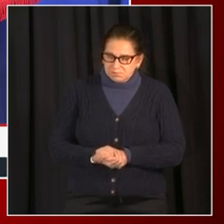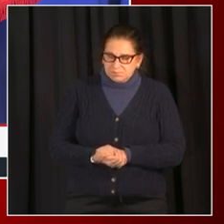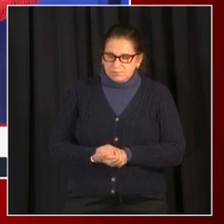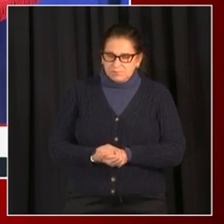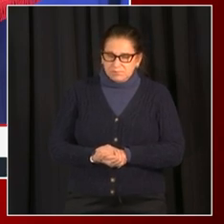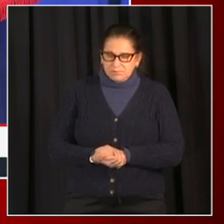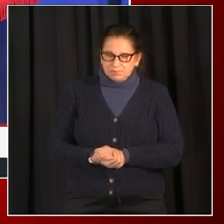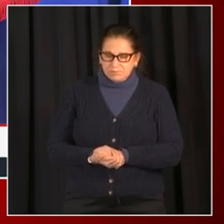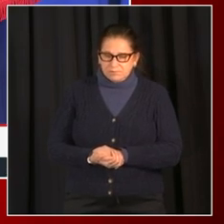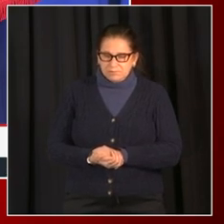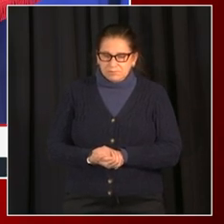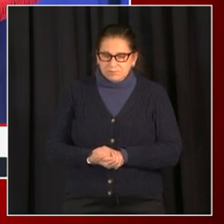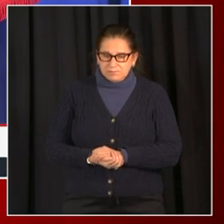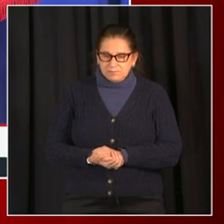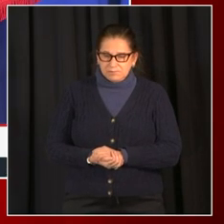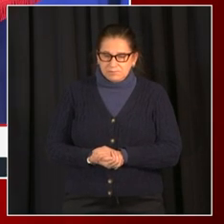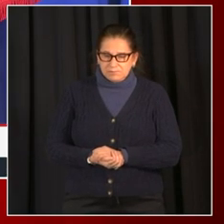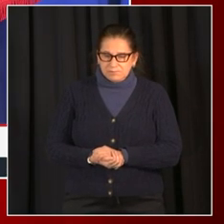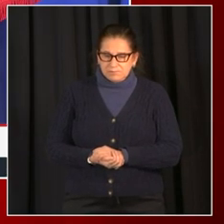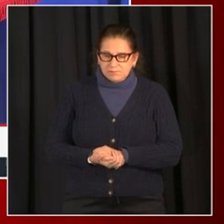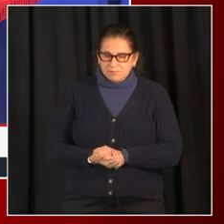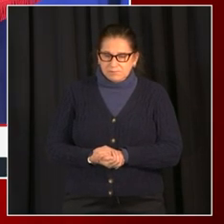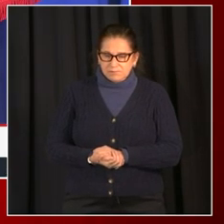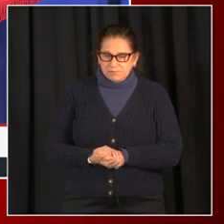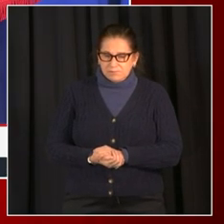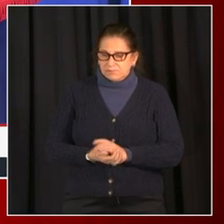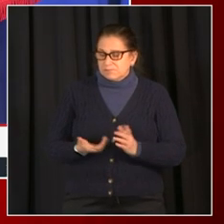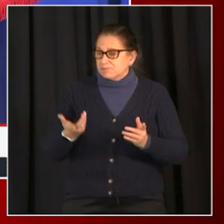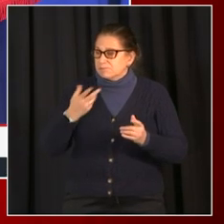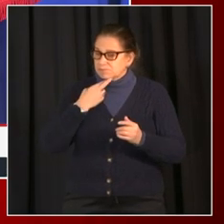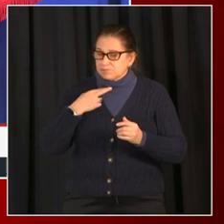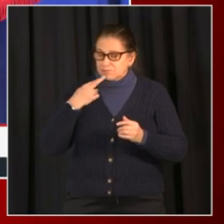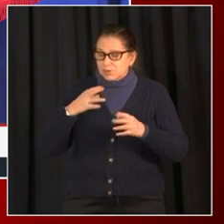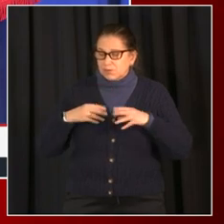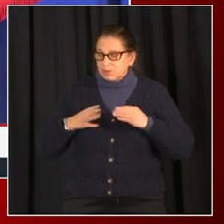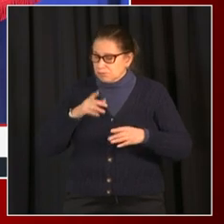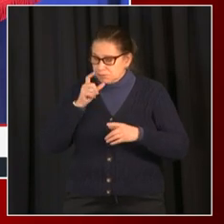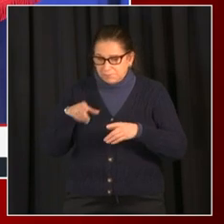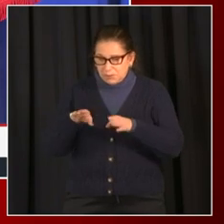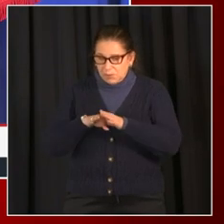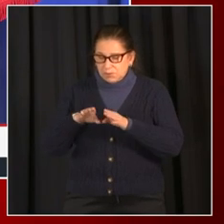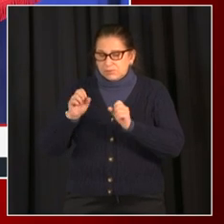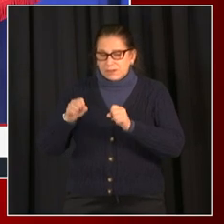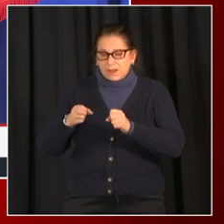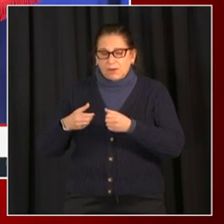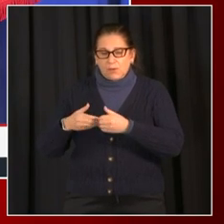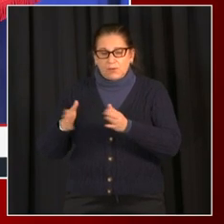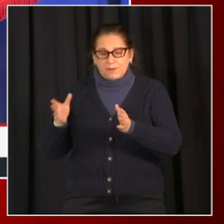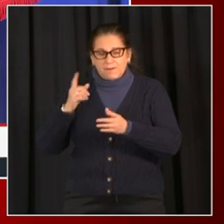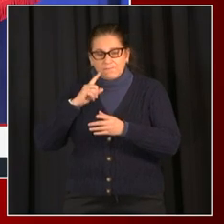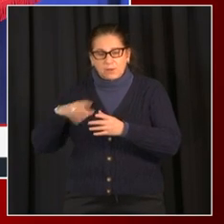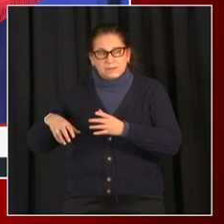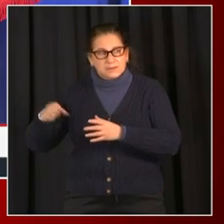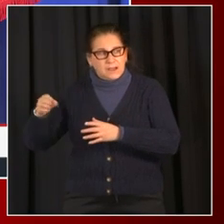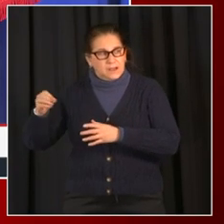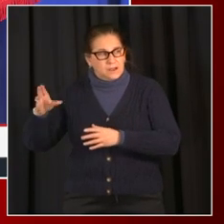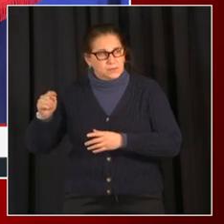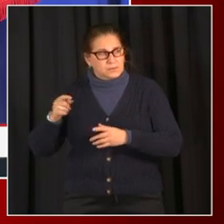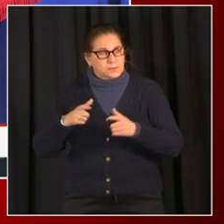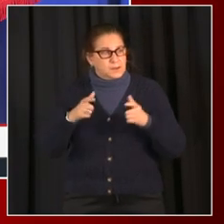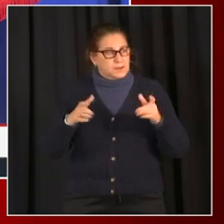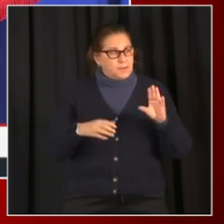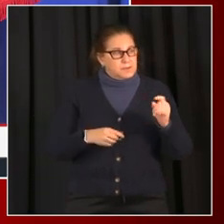Message you would say to those restaurant owners that have to close on Wednesday that are also seeing the news that big box store capacity limits have been